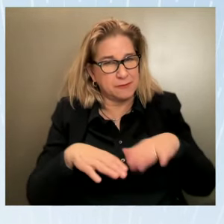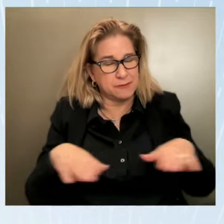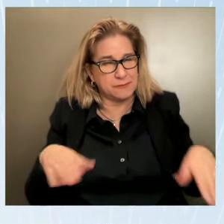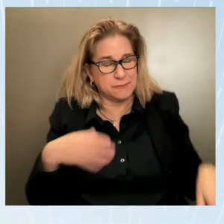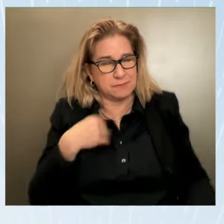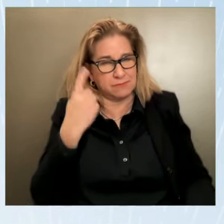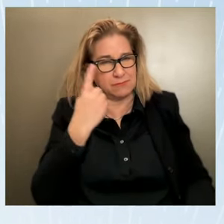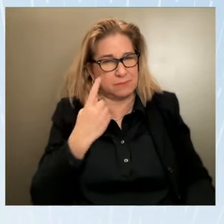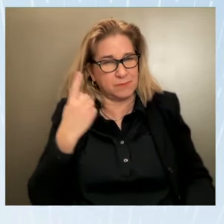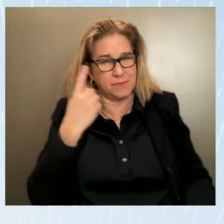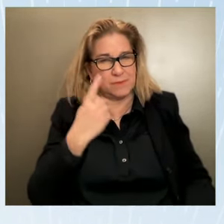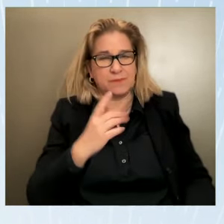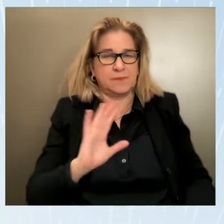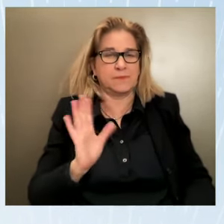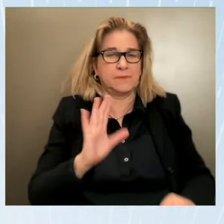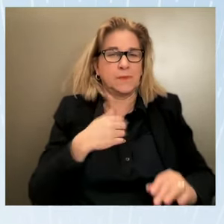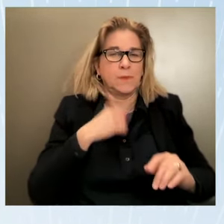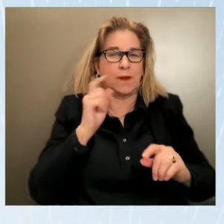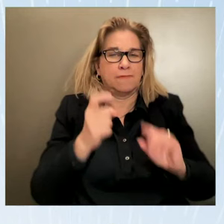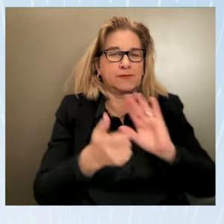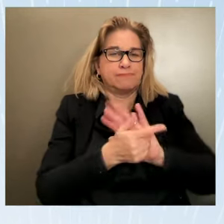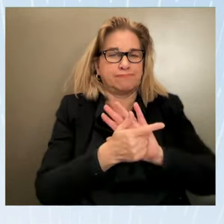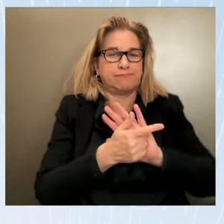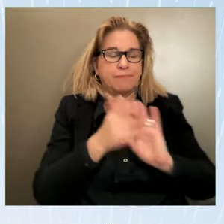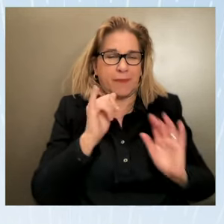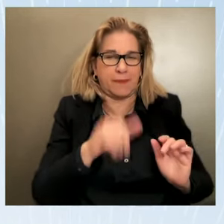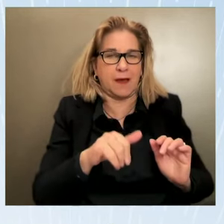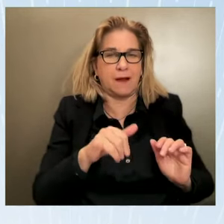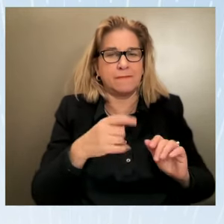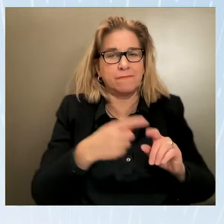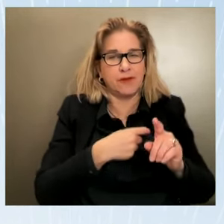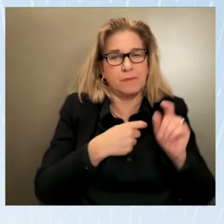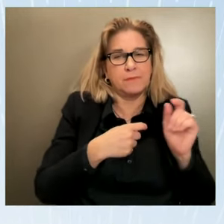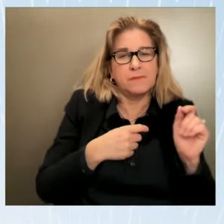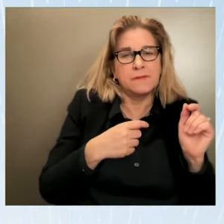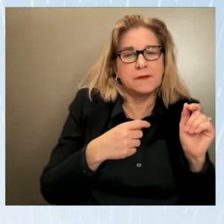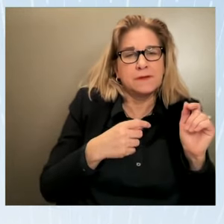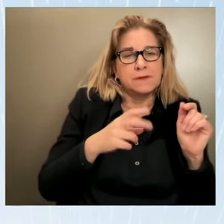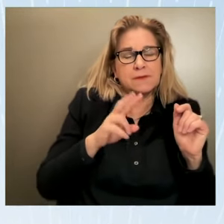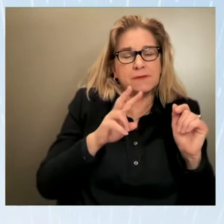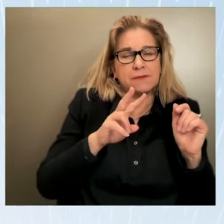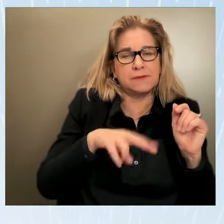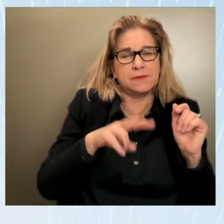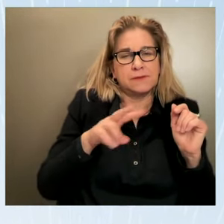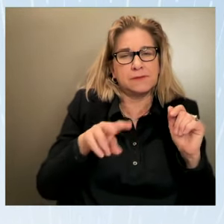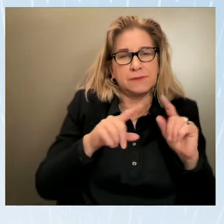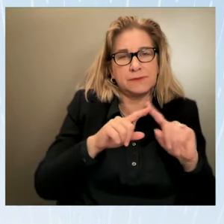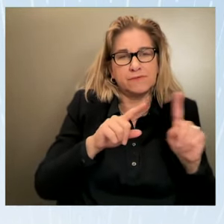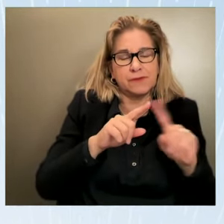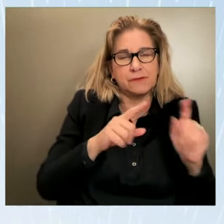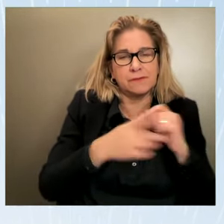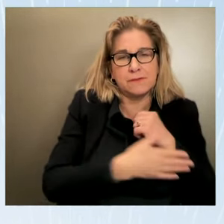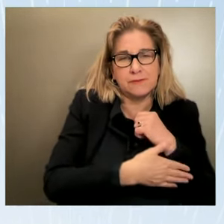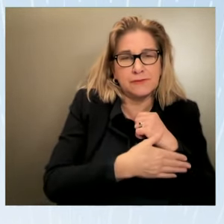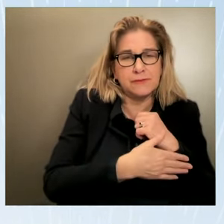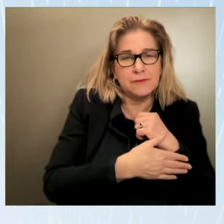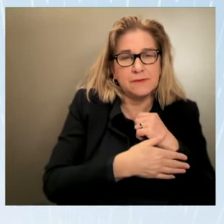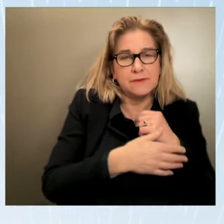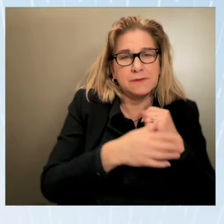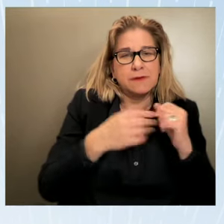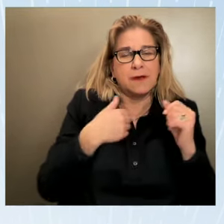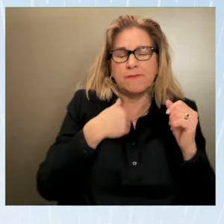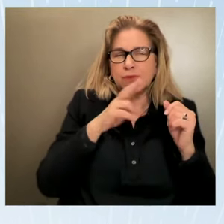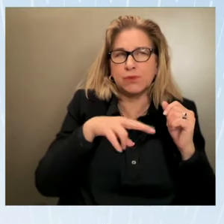and restitution. We welcome more collaboration across all federal partners and see lots of opportunity to do so. For example,